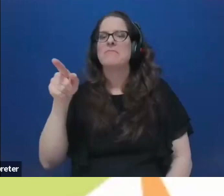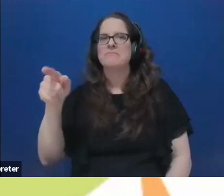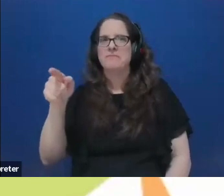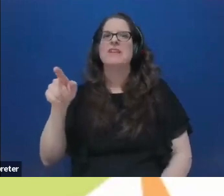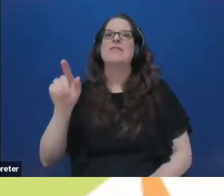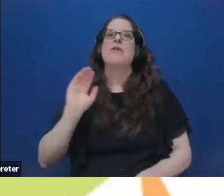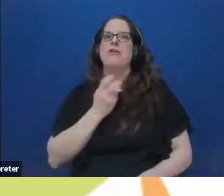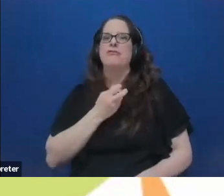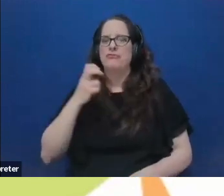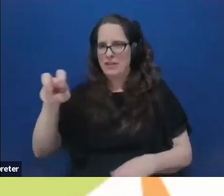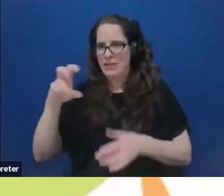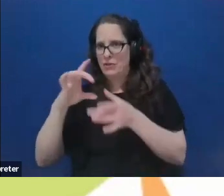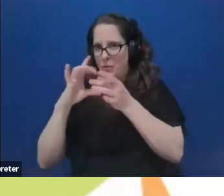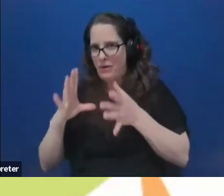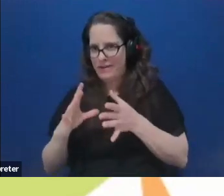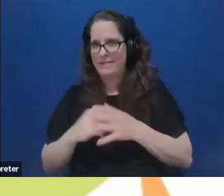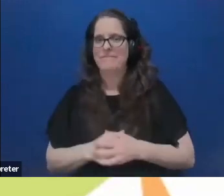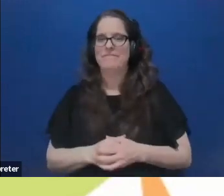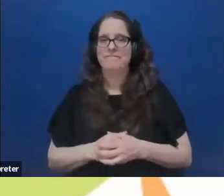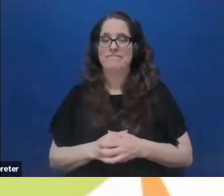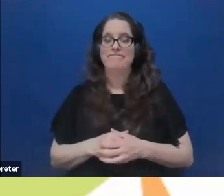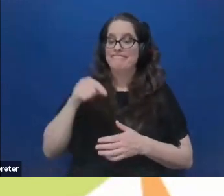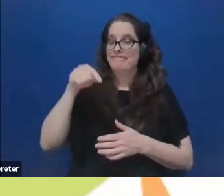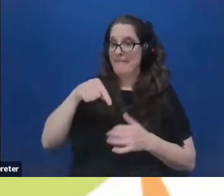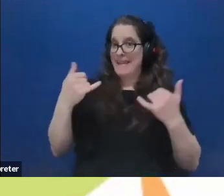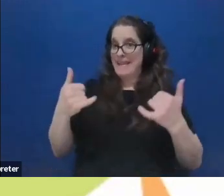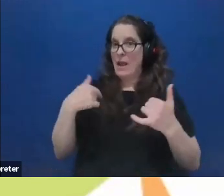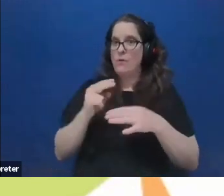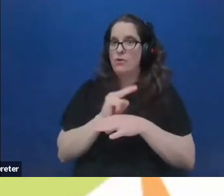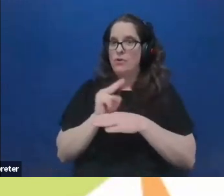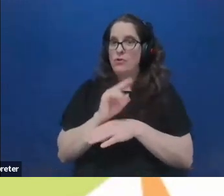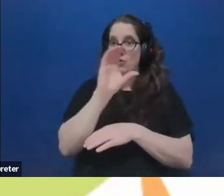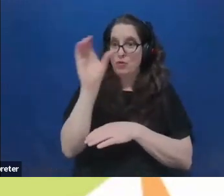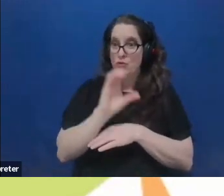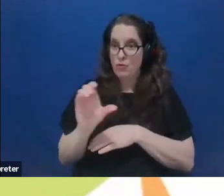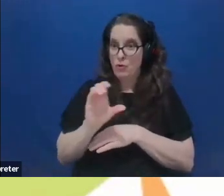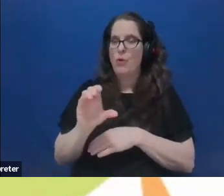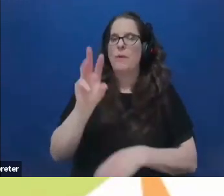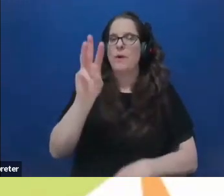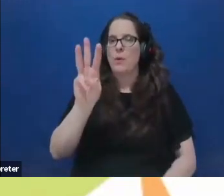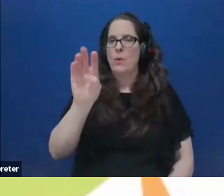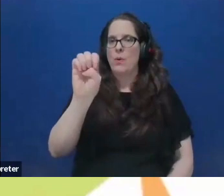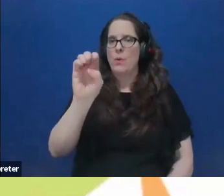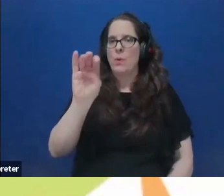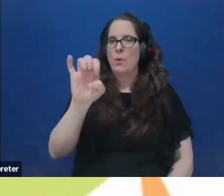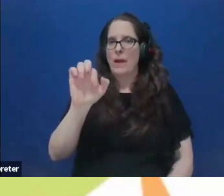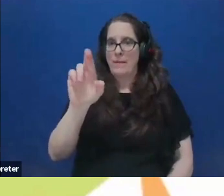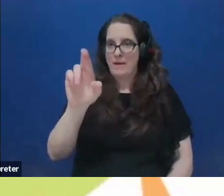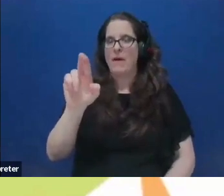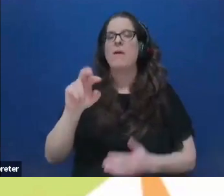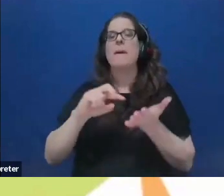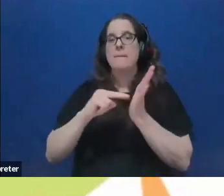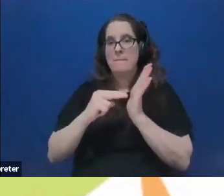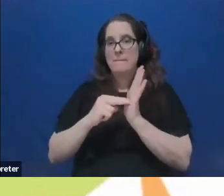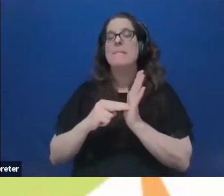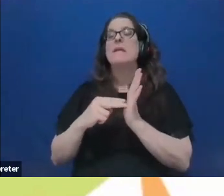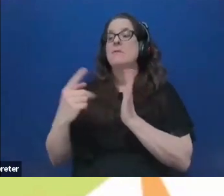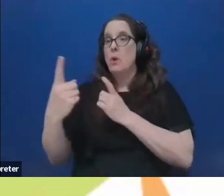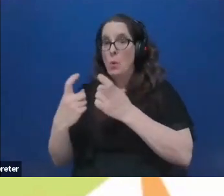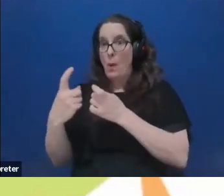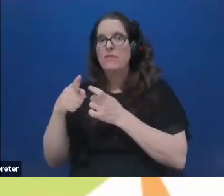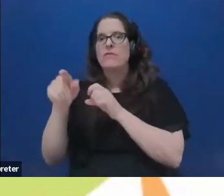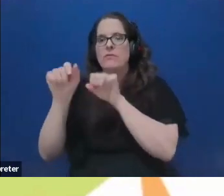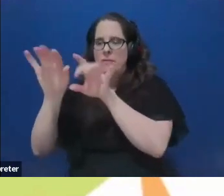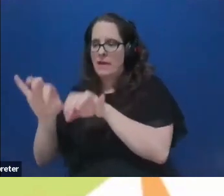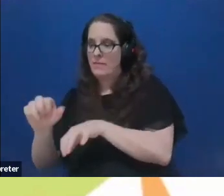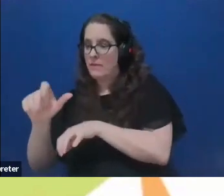We are using the webinar platform. We will wait for questions at the end of the presentation, but feel free to submit any of your questions